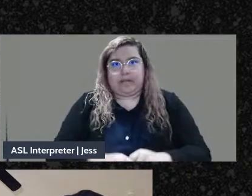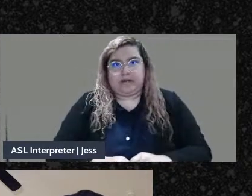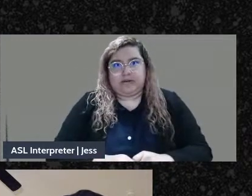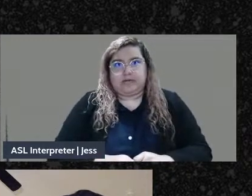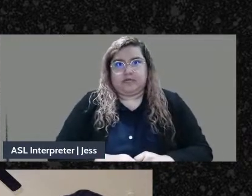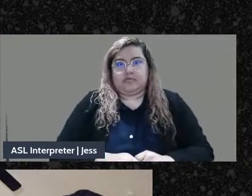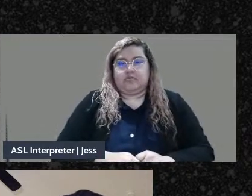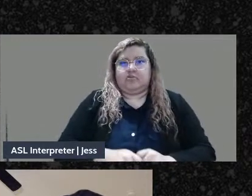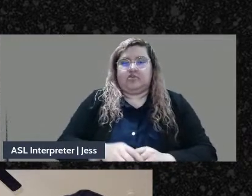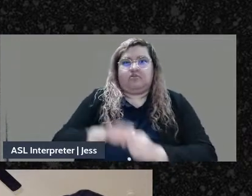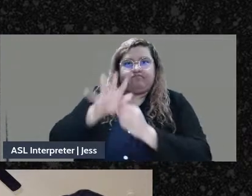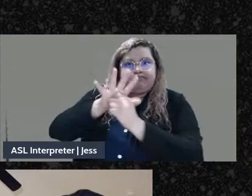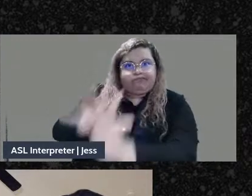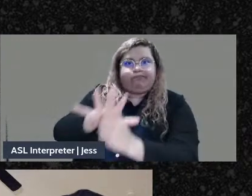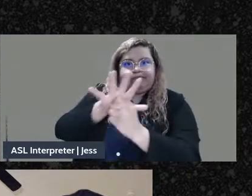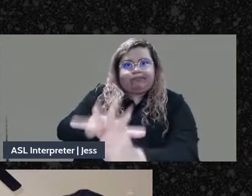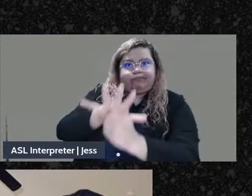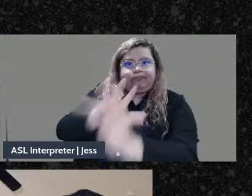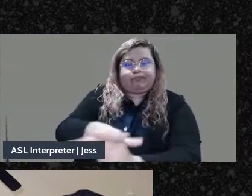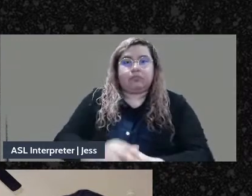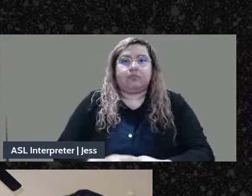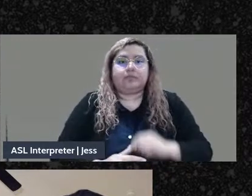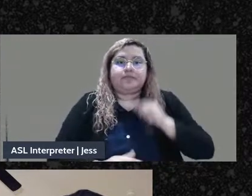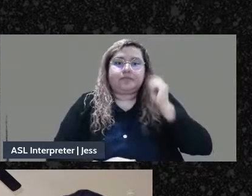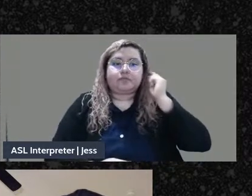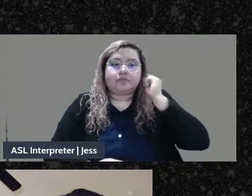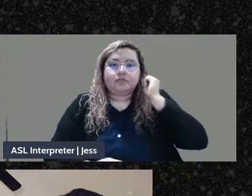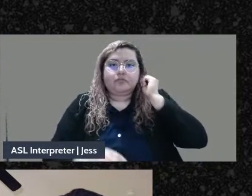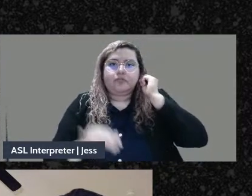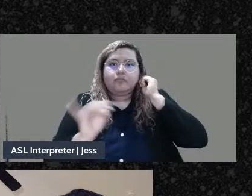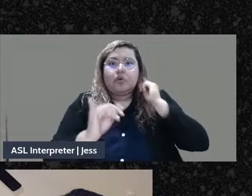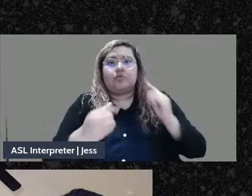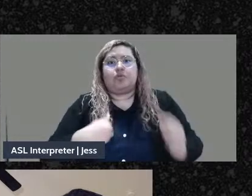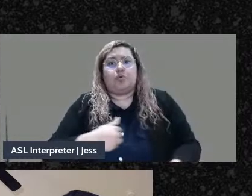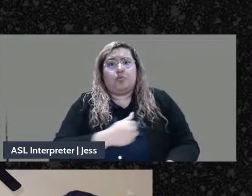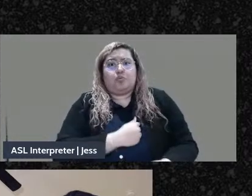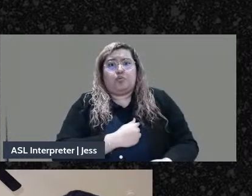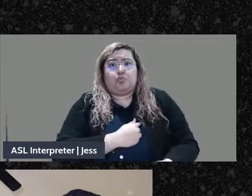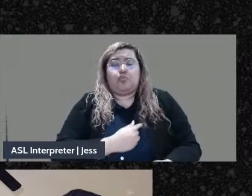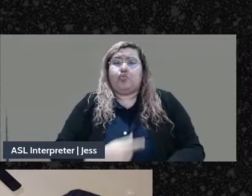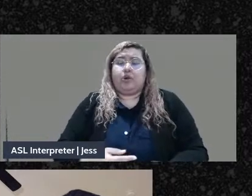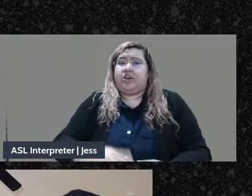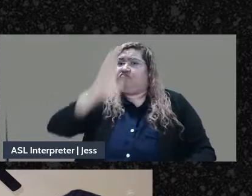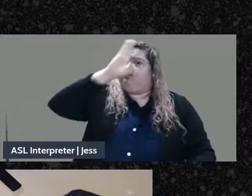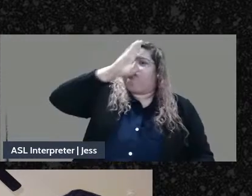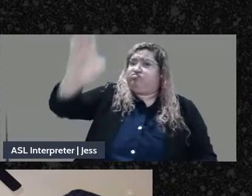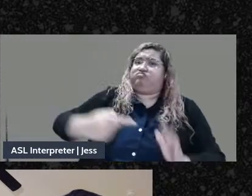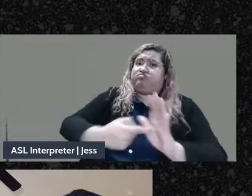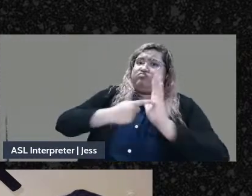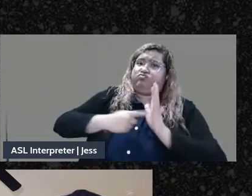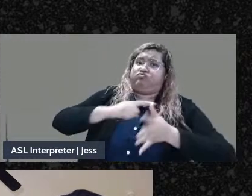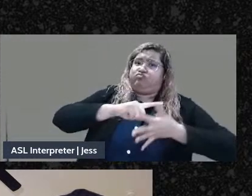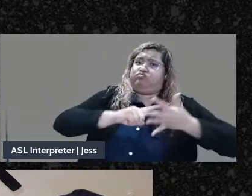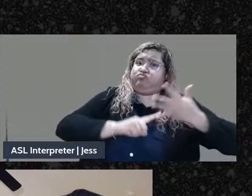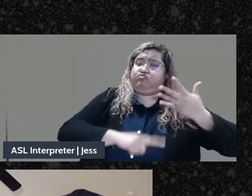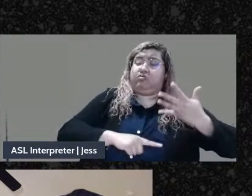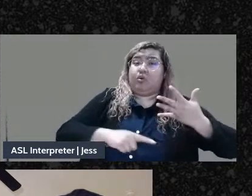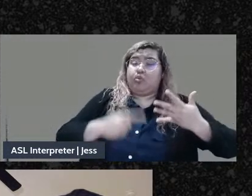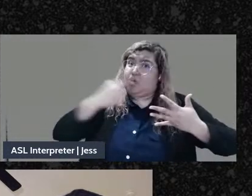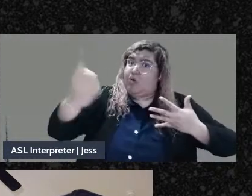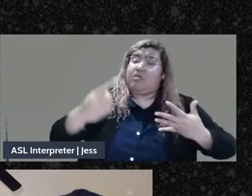Second, I think we made really bold demands. Like our initial demands were to defund the police by